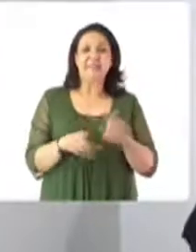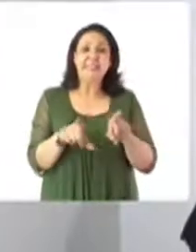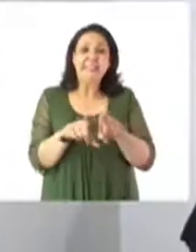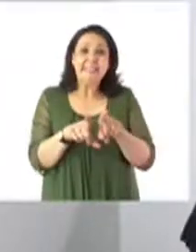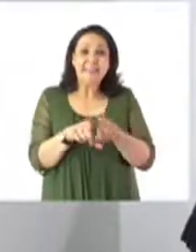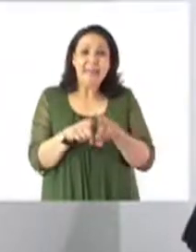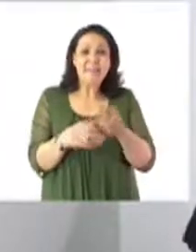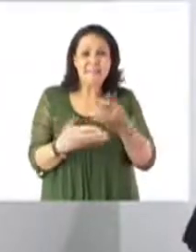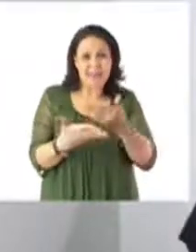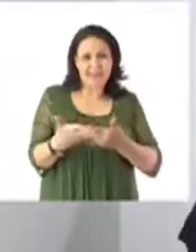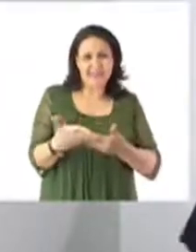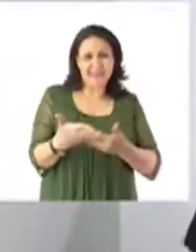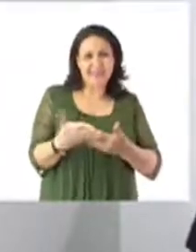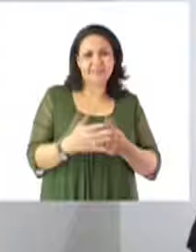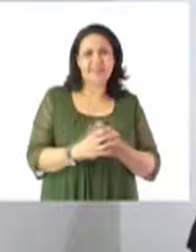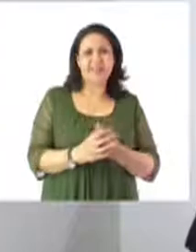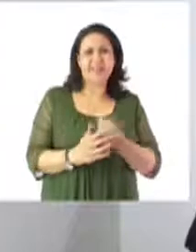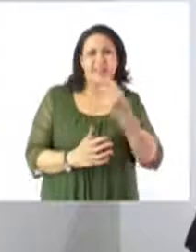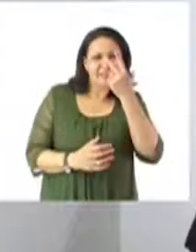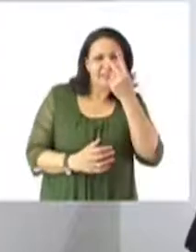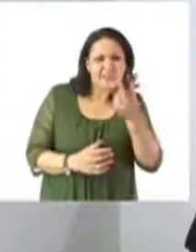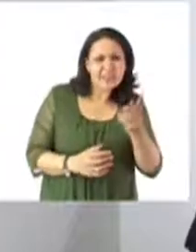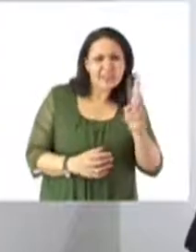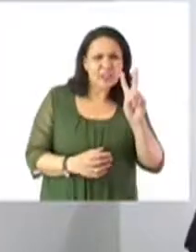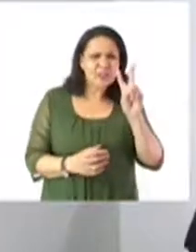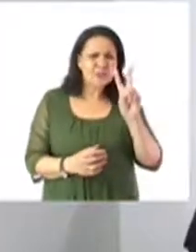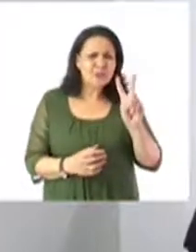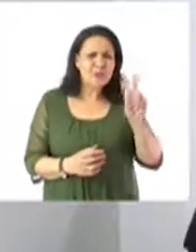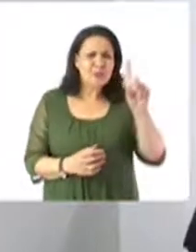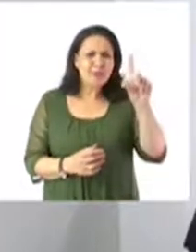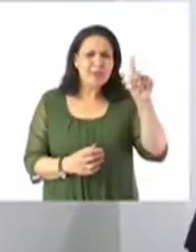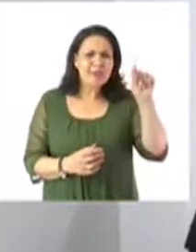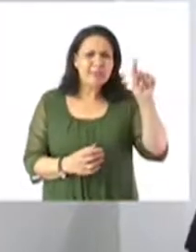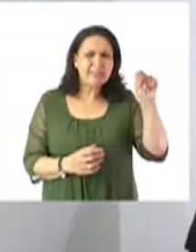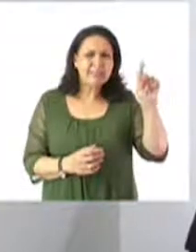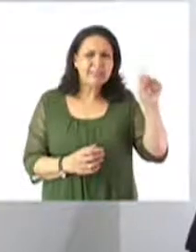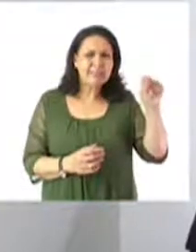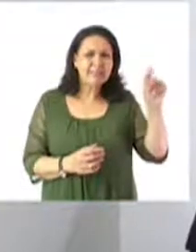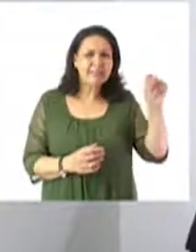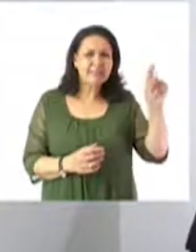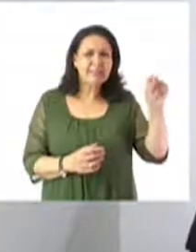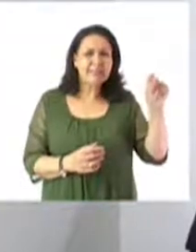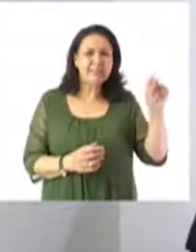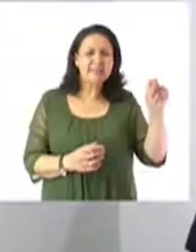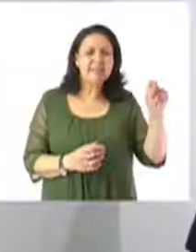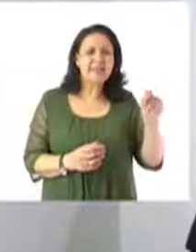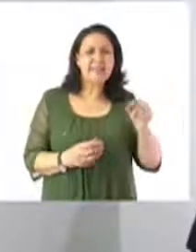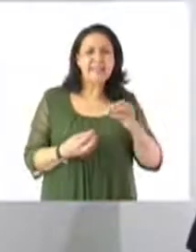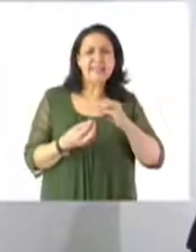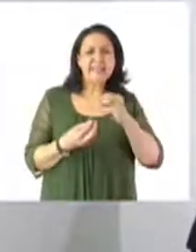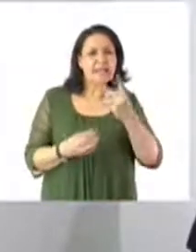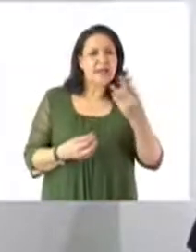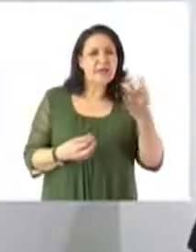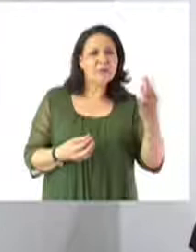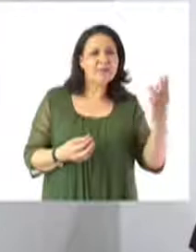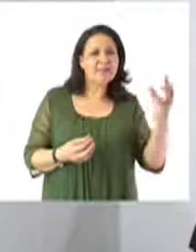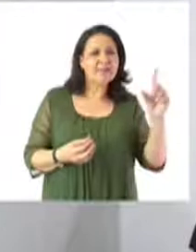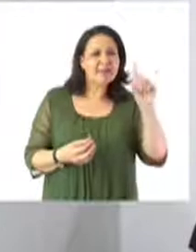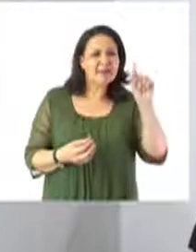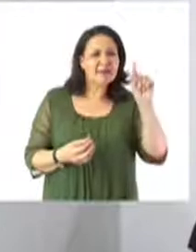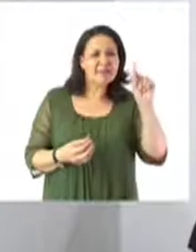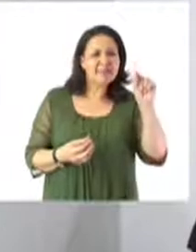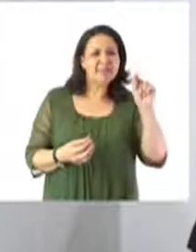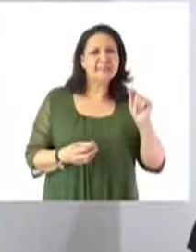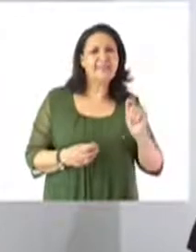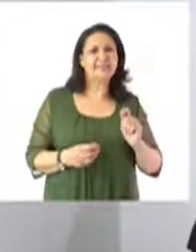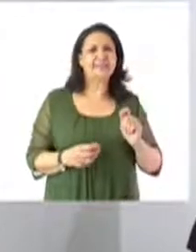page? Can you see the 2 birds up in the corner? Can we count the birds? The 2